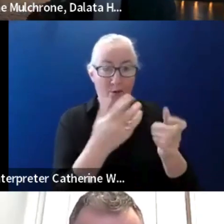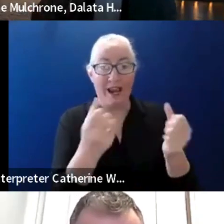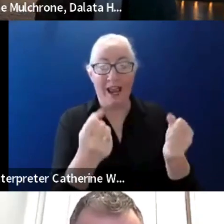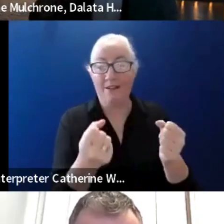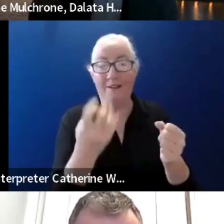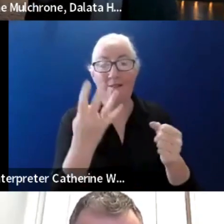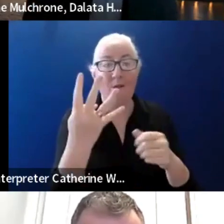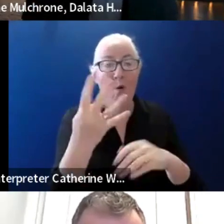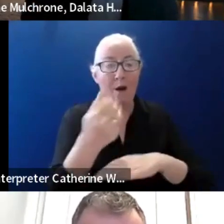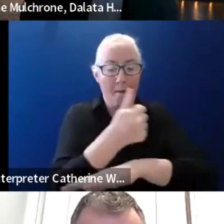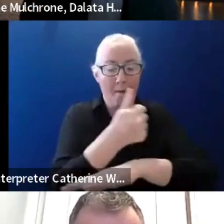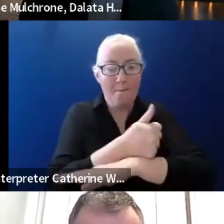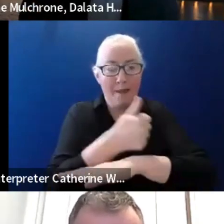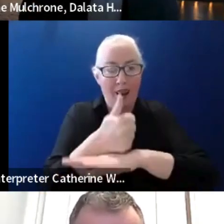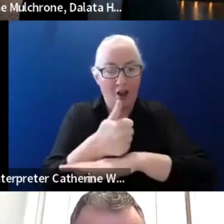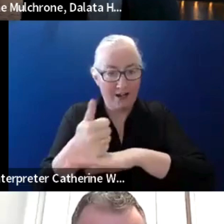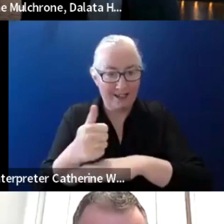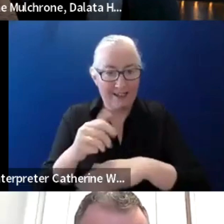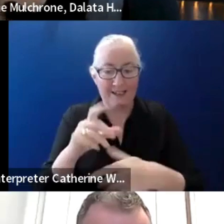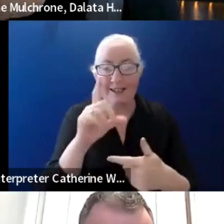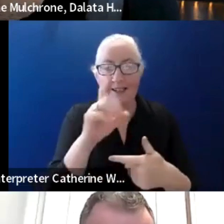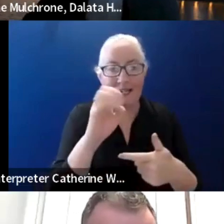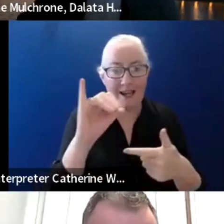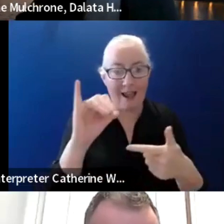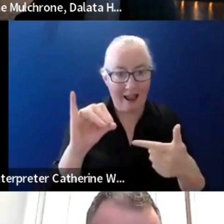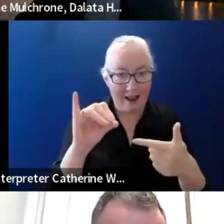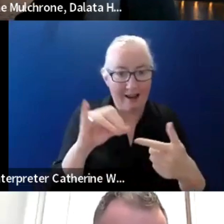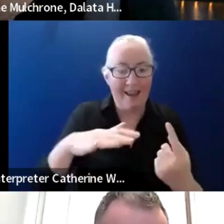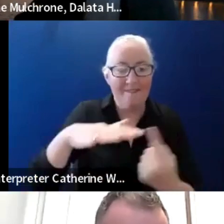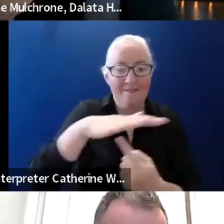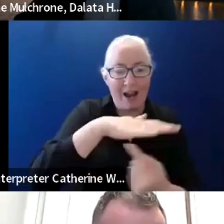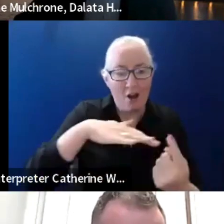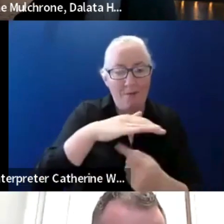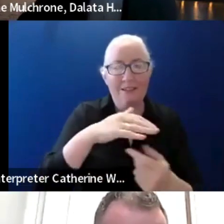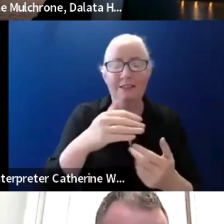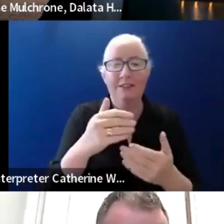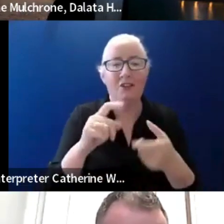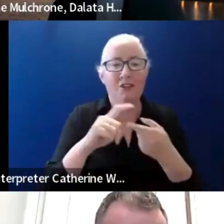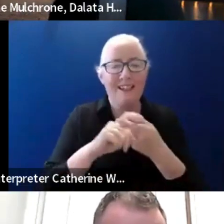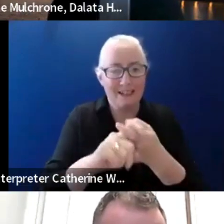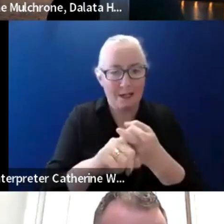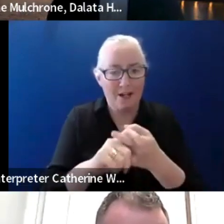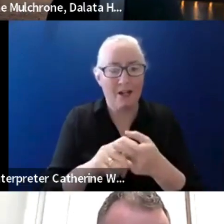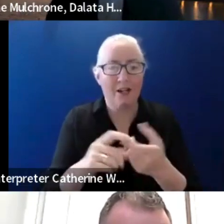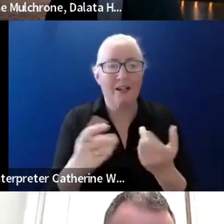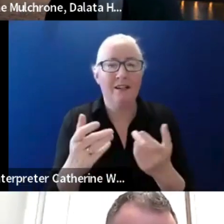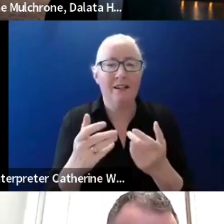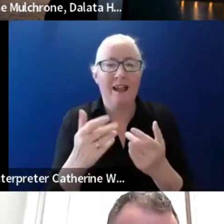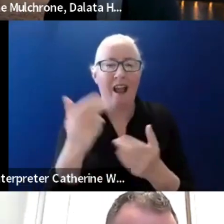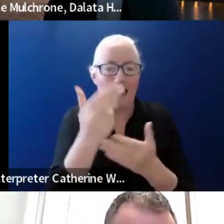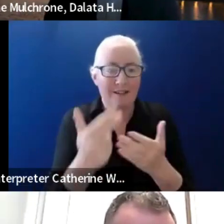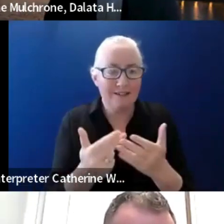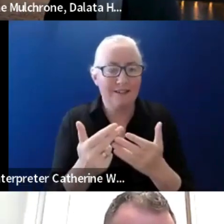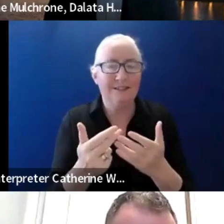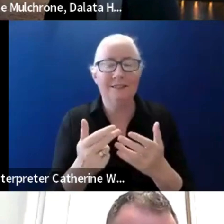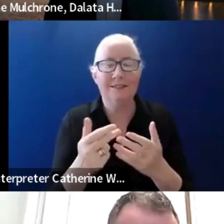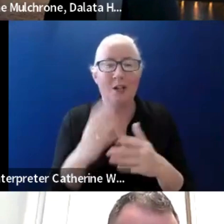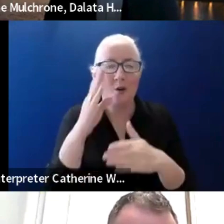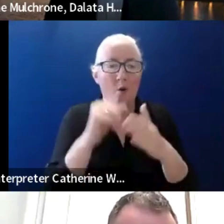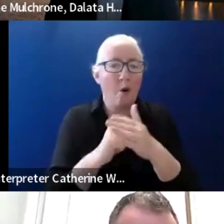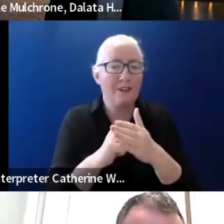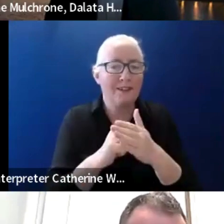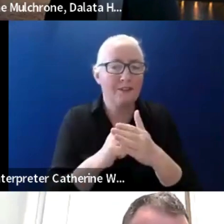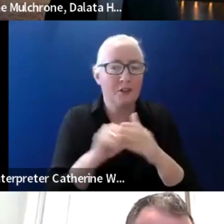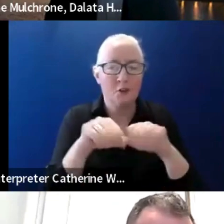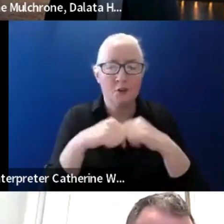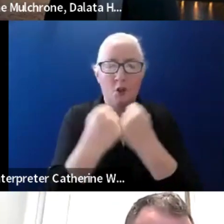that. Excuse me. So we have D&I, environmental sustainability, the arts, and corporate social responsibility, and our employee wellbeing programme as